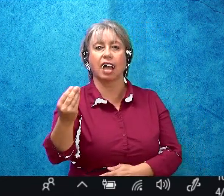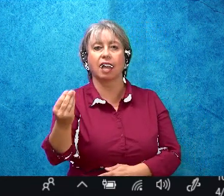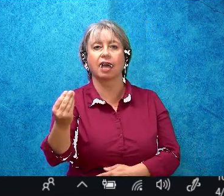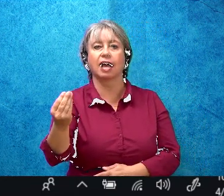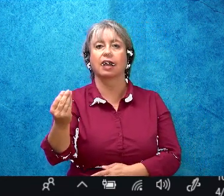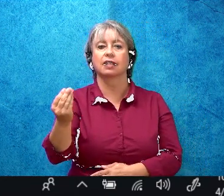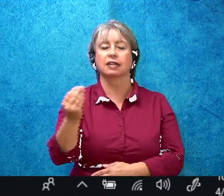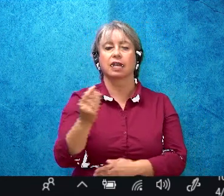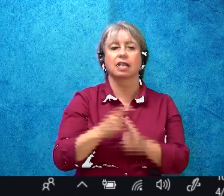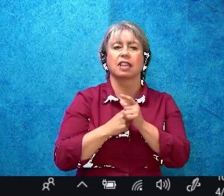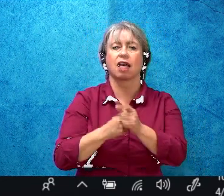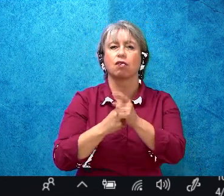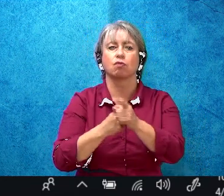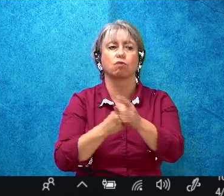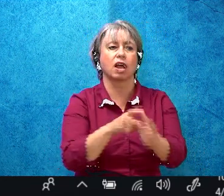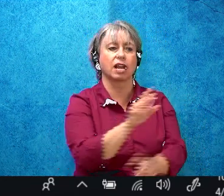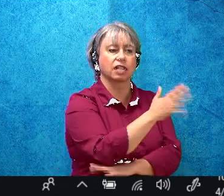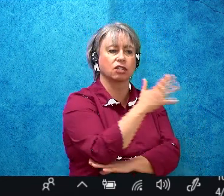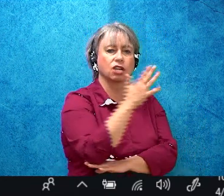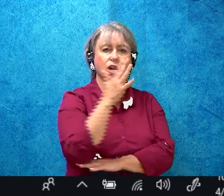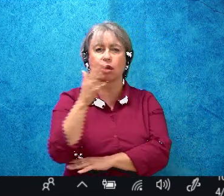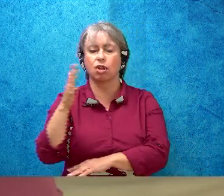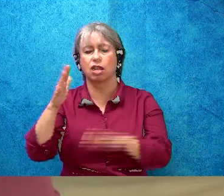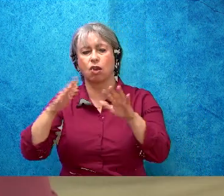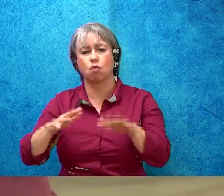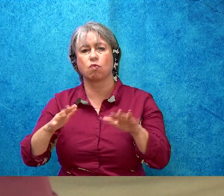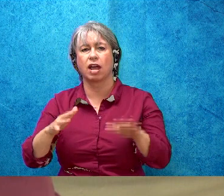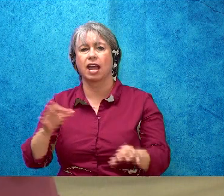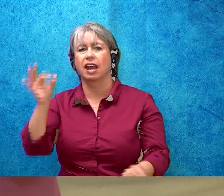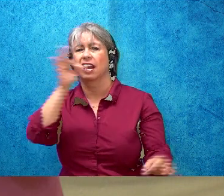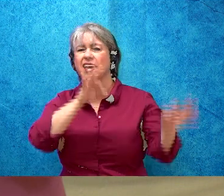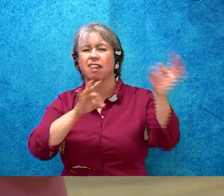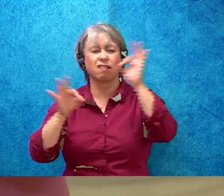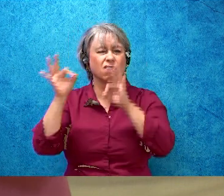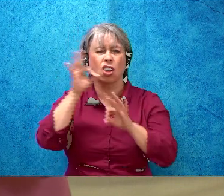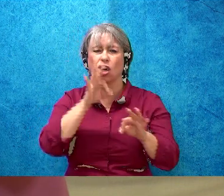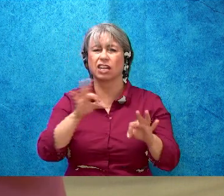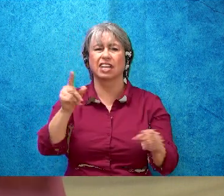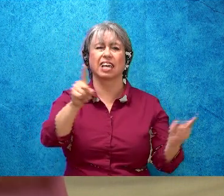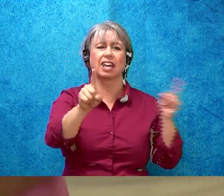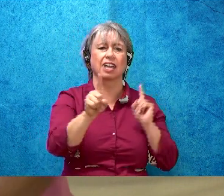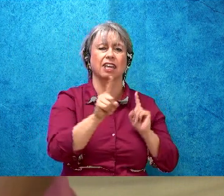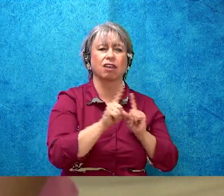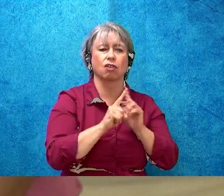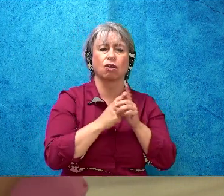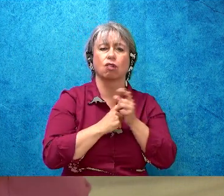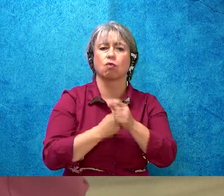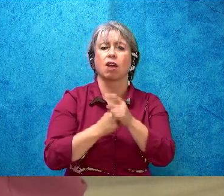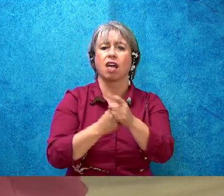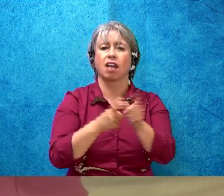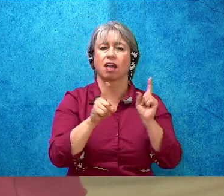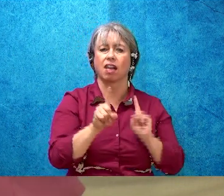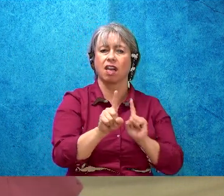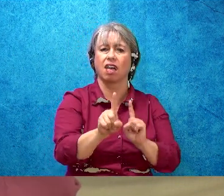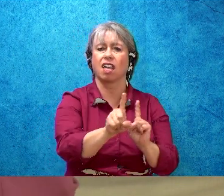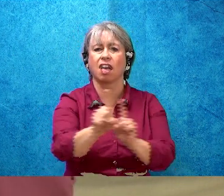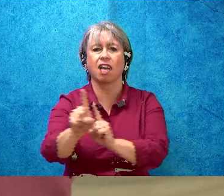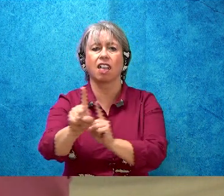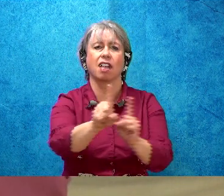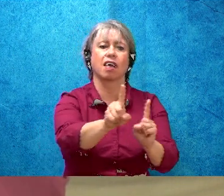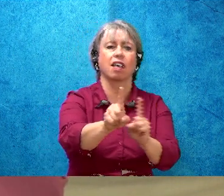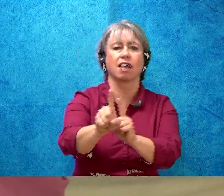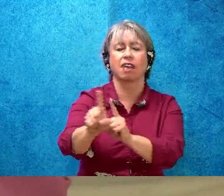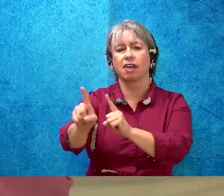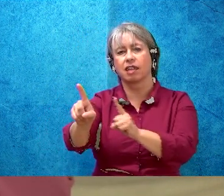the woods. It's a rainy, foggy day, and Bella follows behind him, and they start having a conversation, and she starts calling out